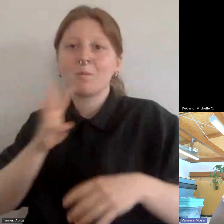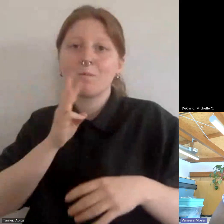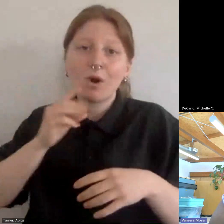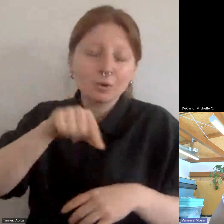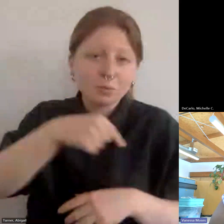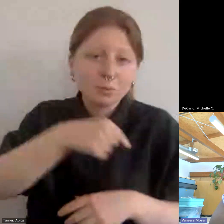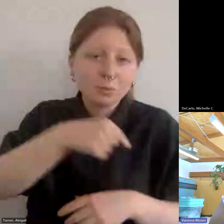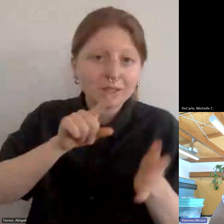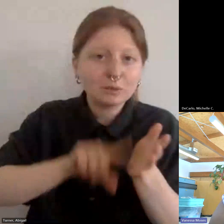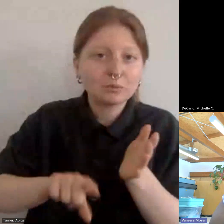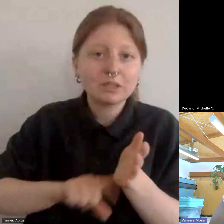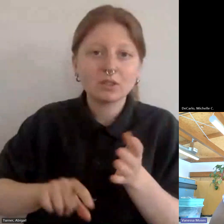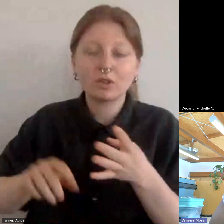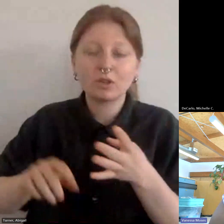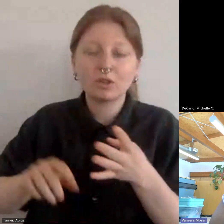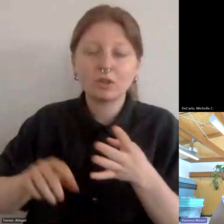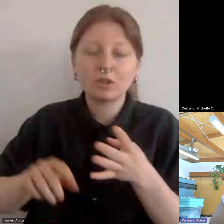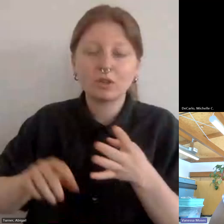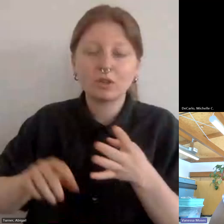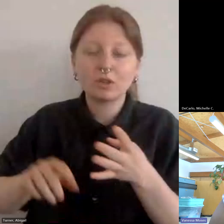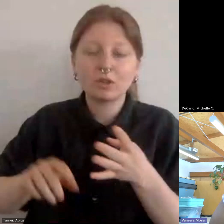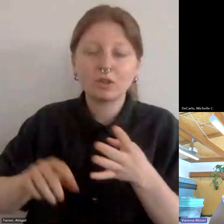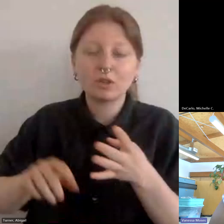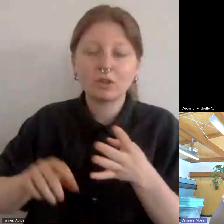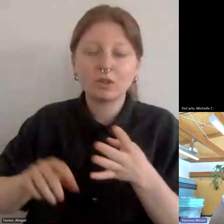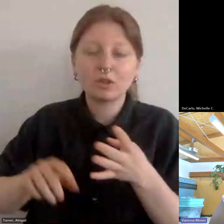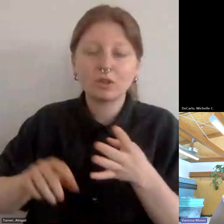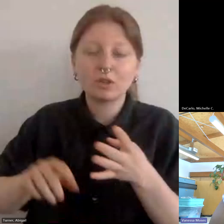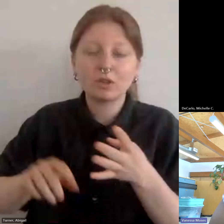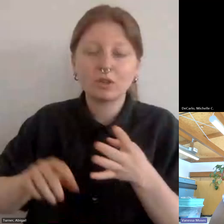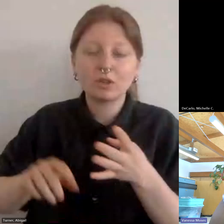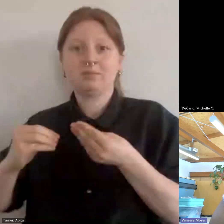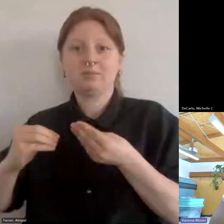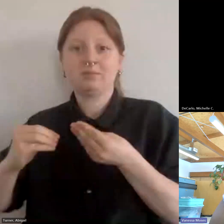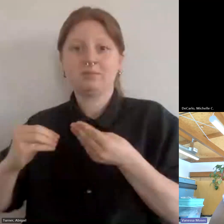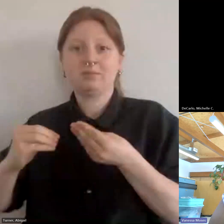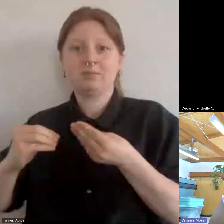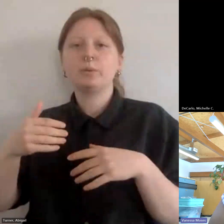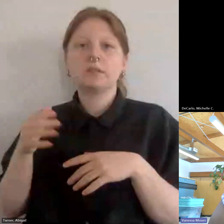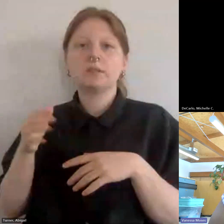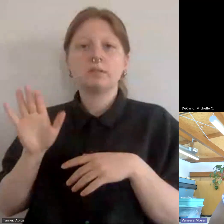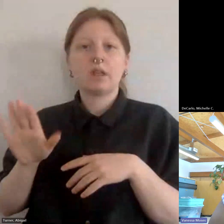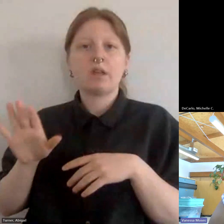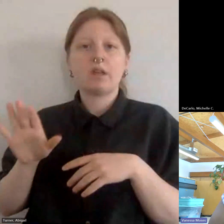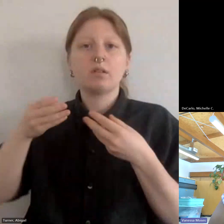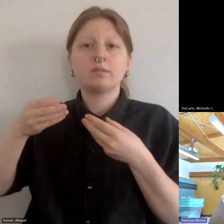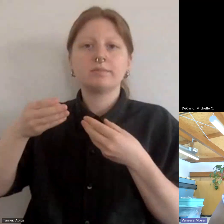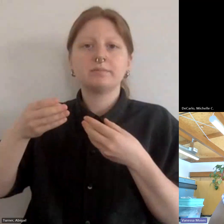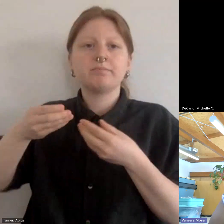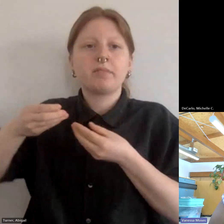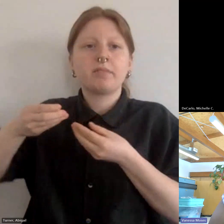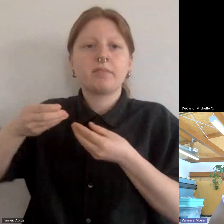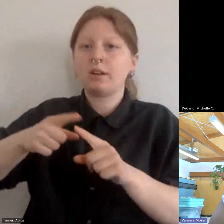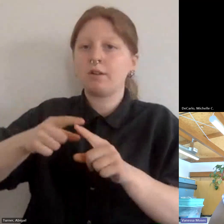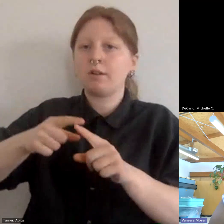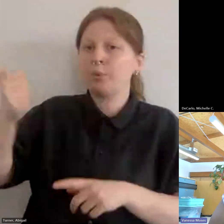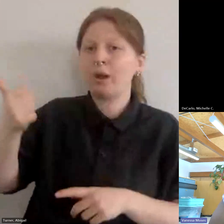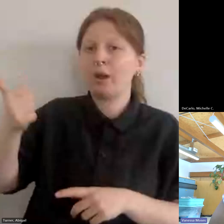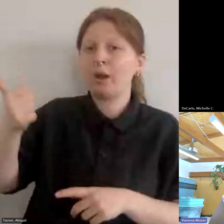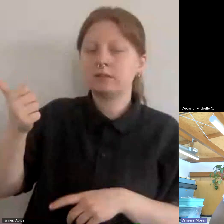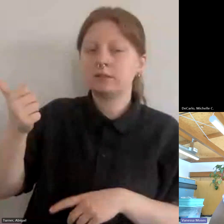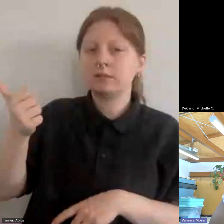So that department, a more significant amount of their funding is grant funding and has